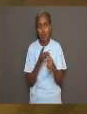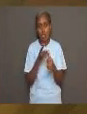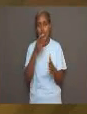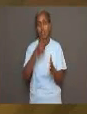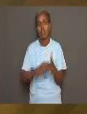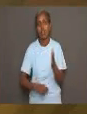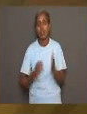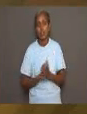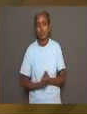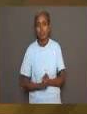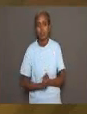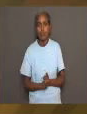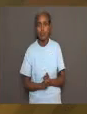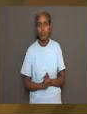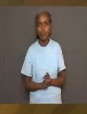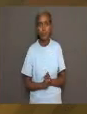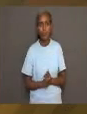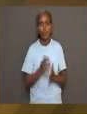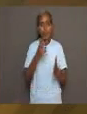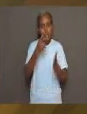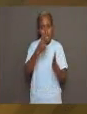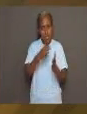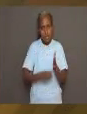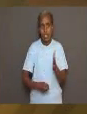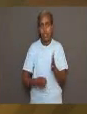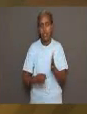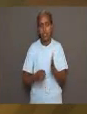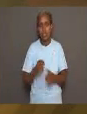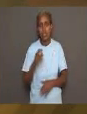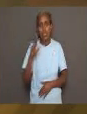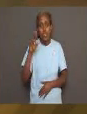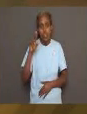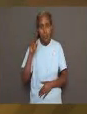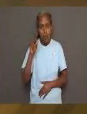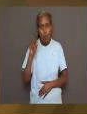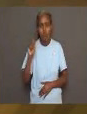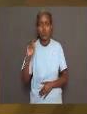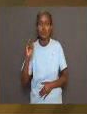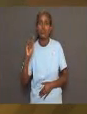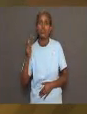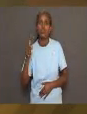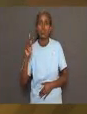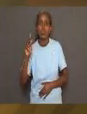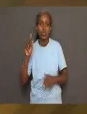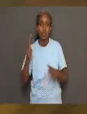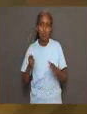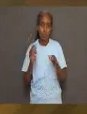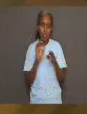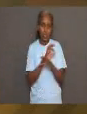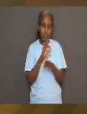values. As a result, no trigonometric function